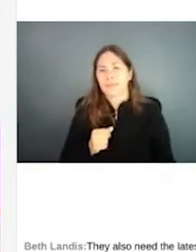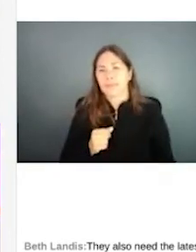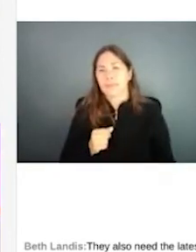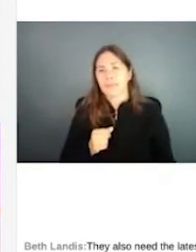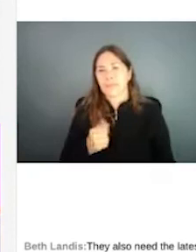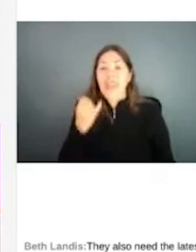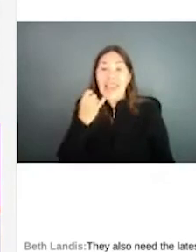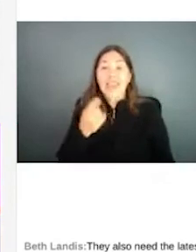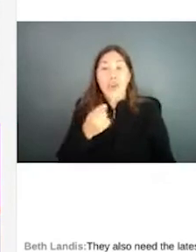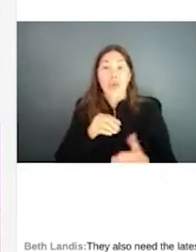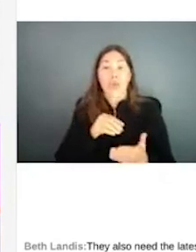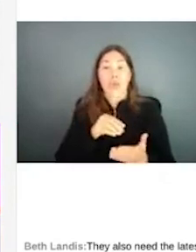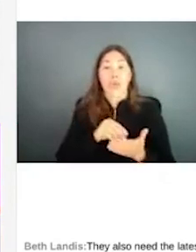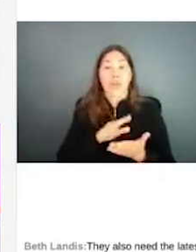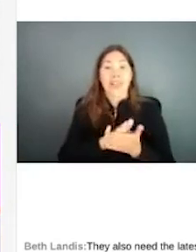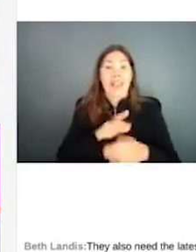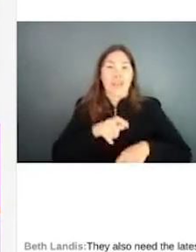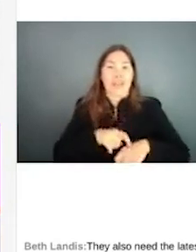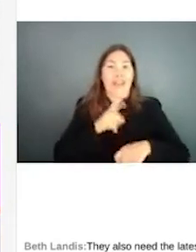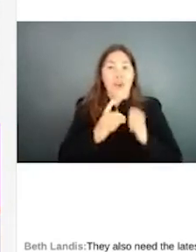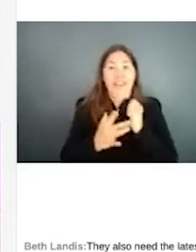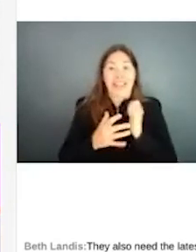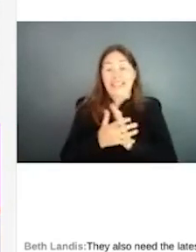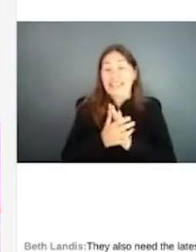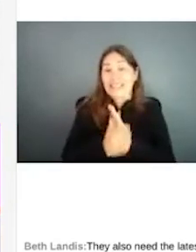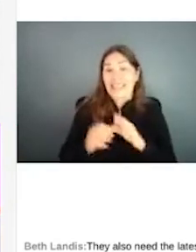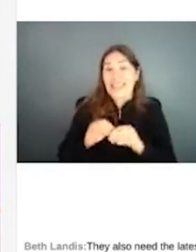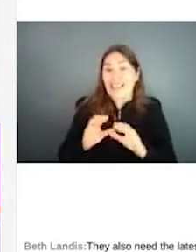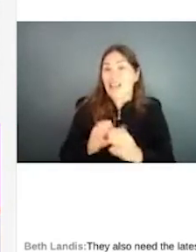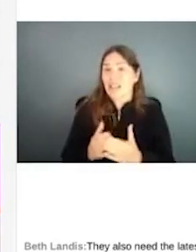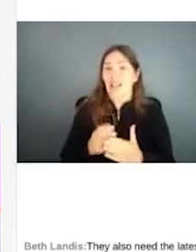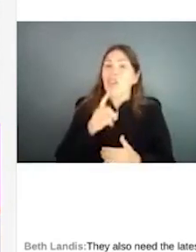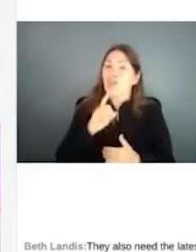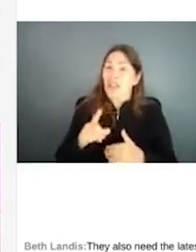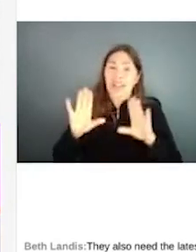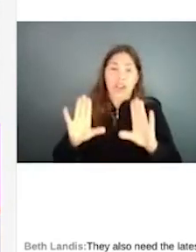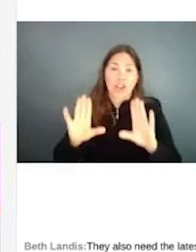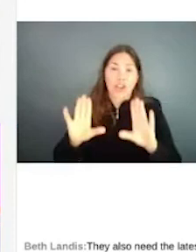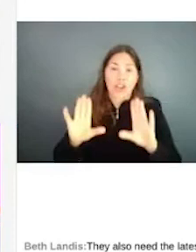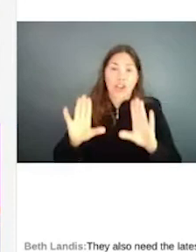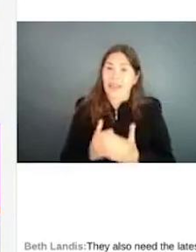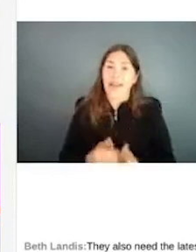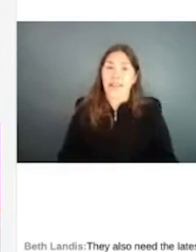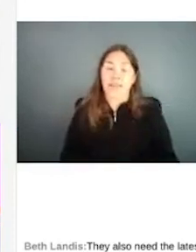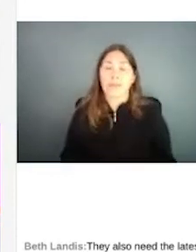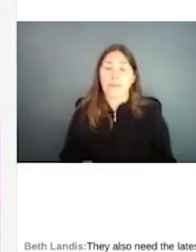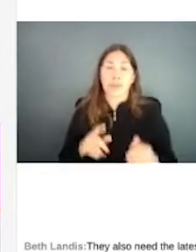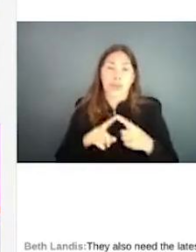if you put the time in to get your technical skills in your class where you want it, they're great classes to